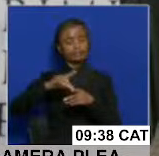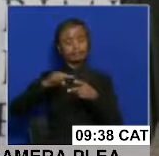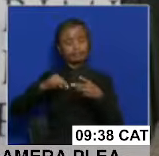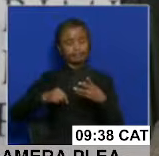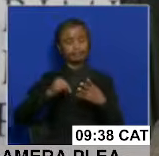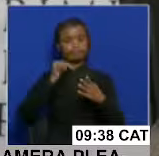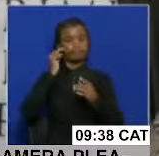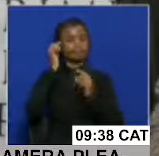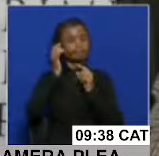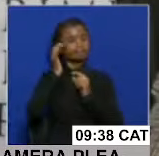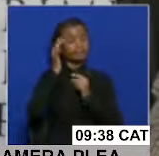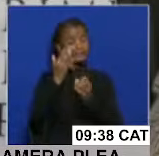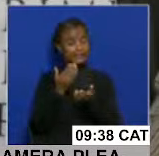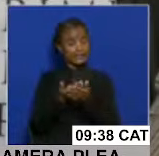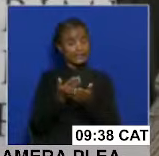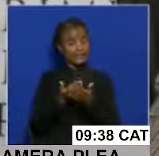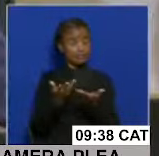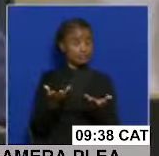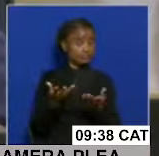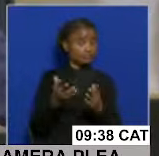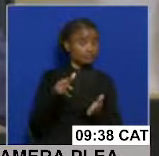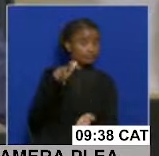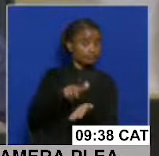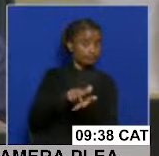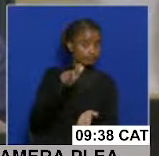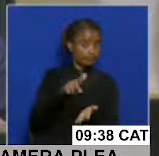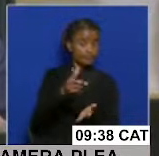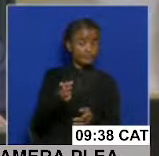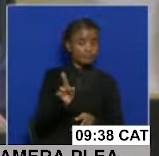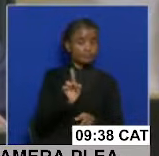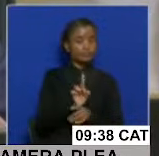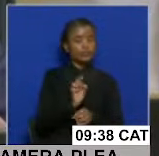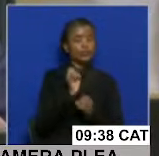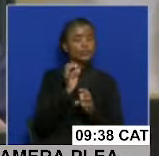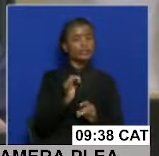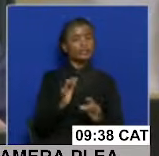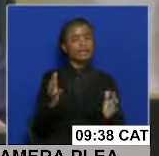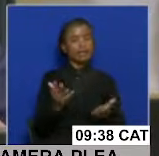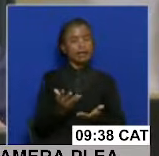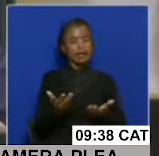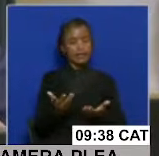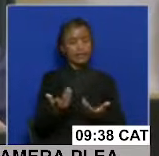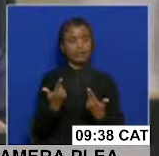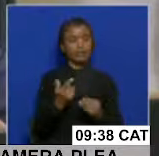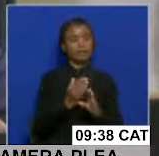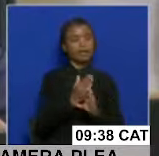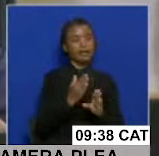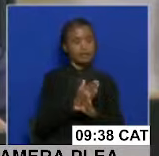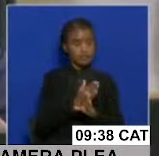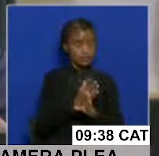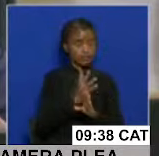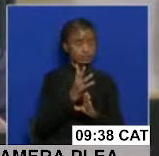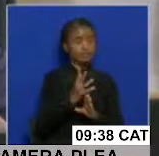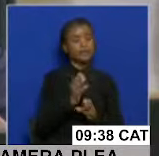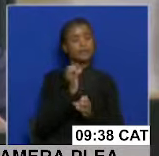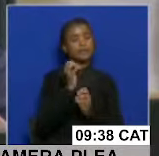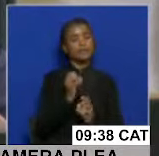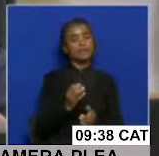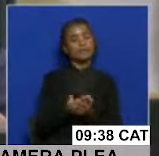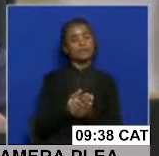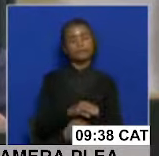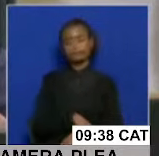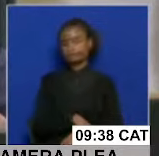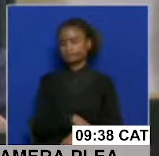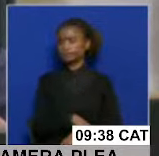she proposes, which is partial in camera. Thank you, Chair. Thank you, Ms. Olo. Did you mention who Mr. Charles